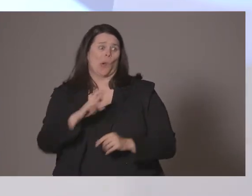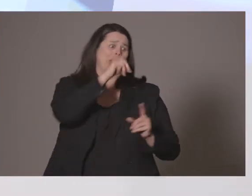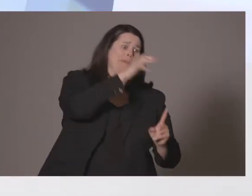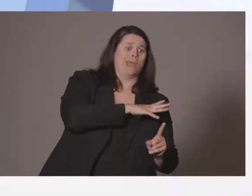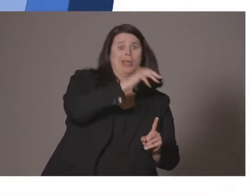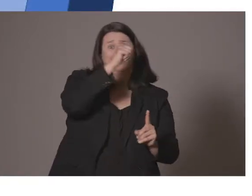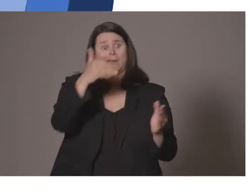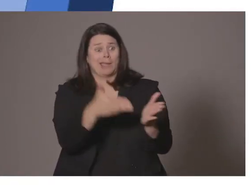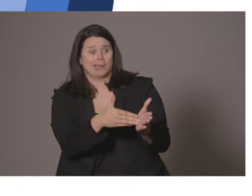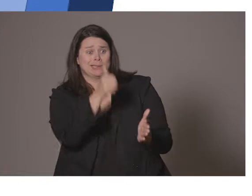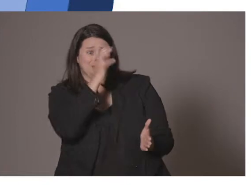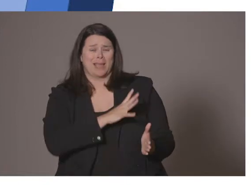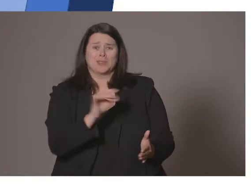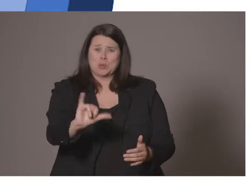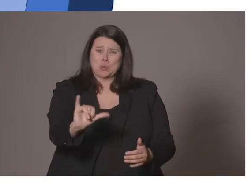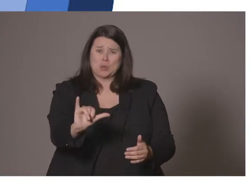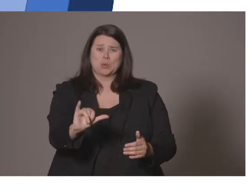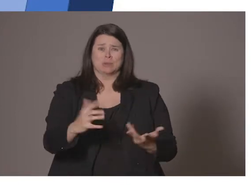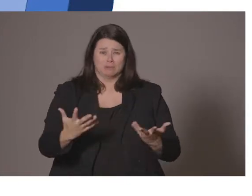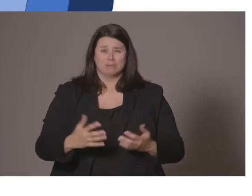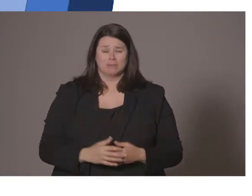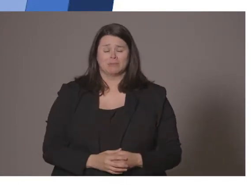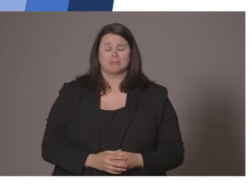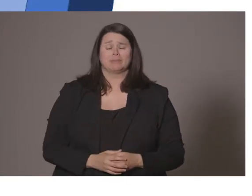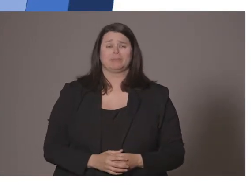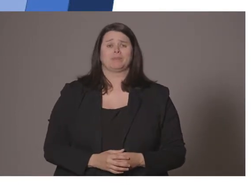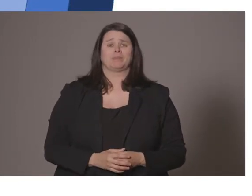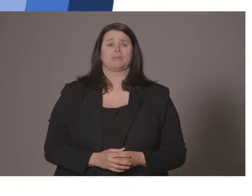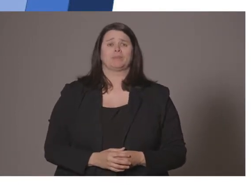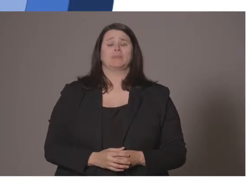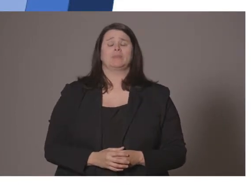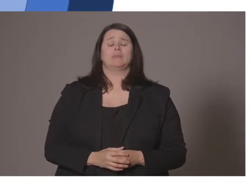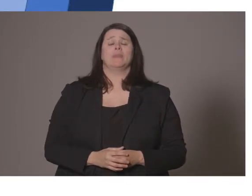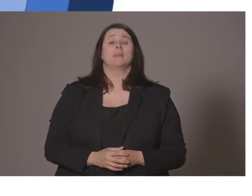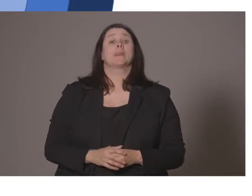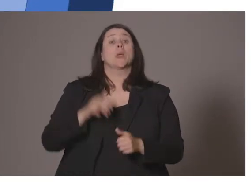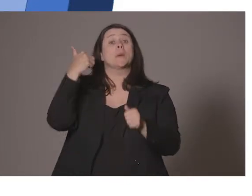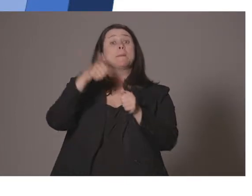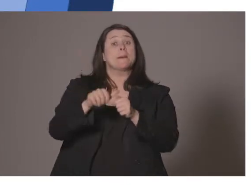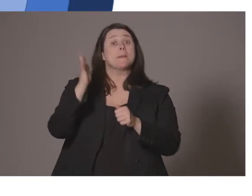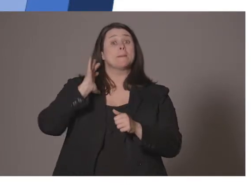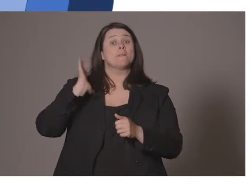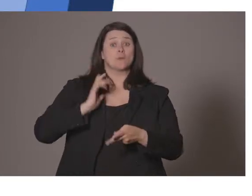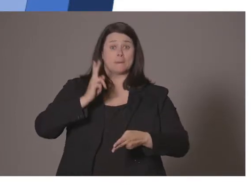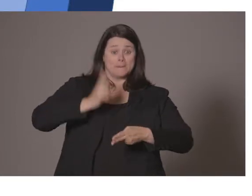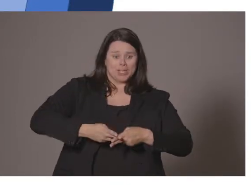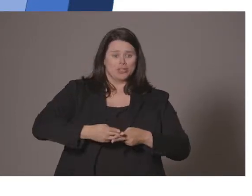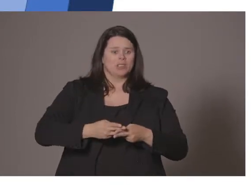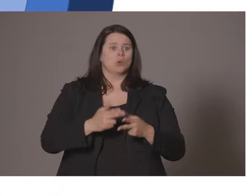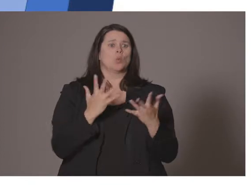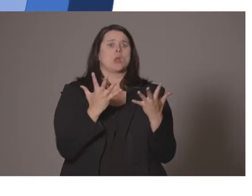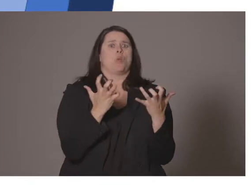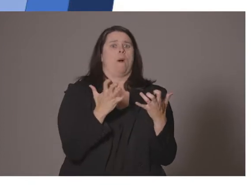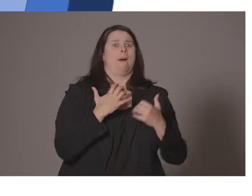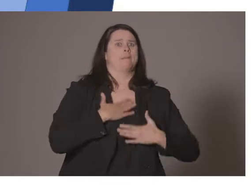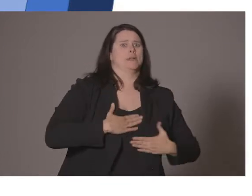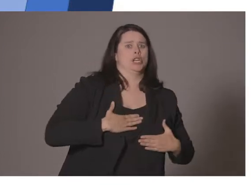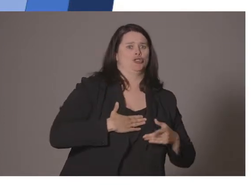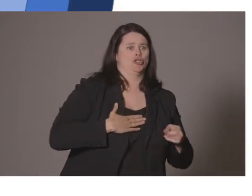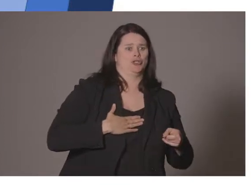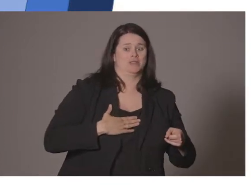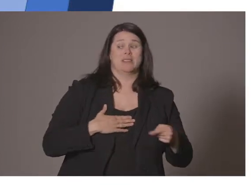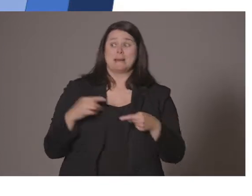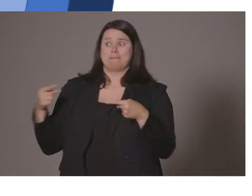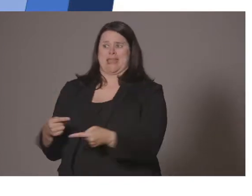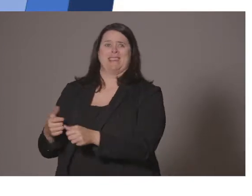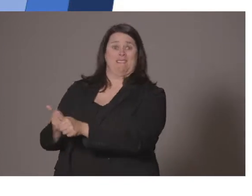it long enough. Going back to this underlying principle that we're pleasure seeking and pain avoidant, that is even stronger in